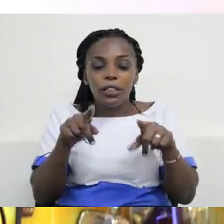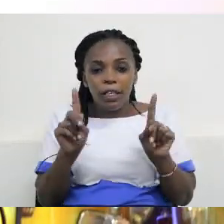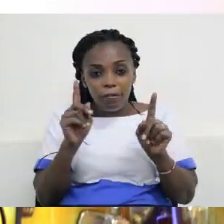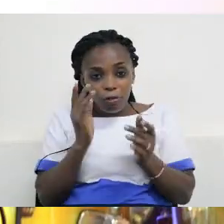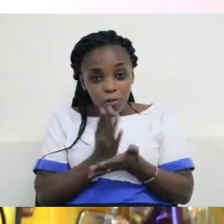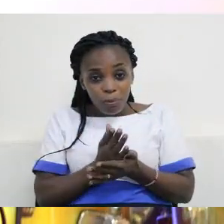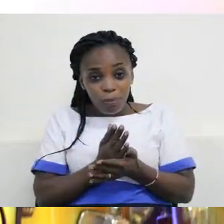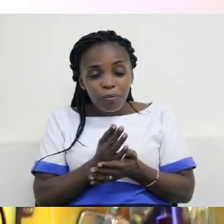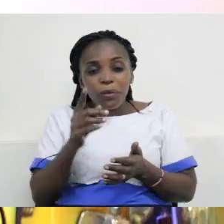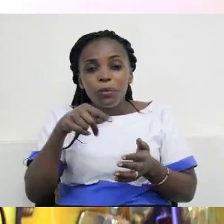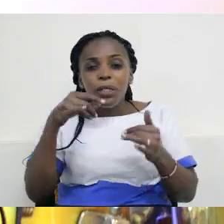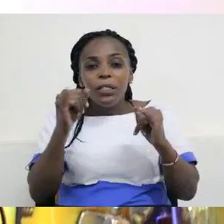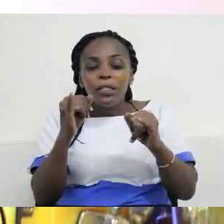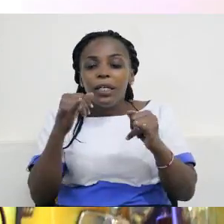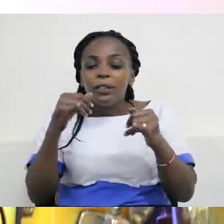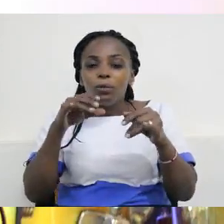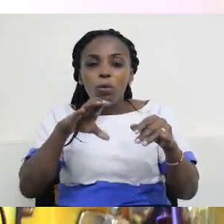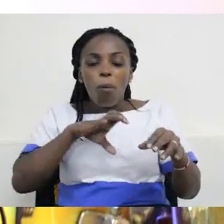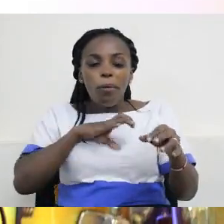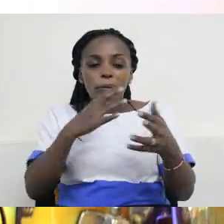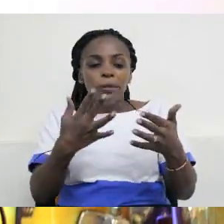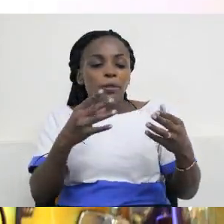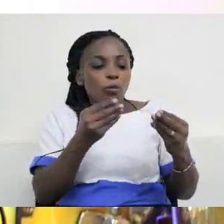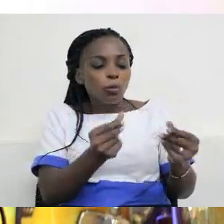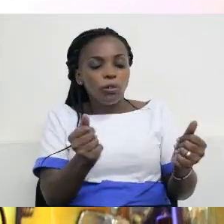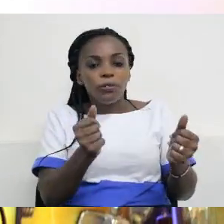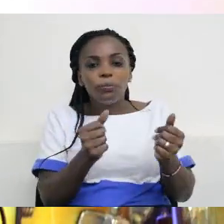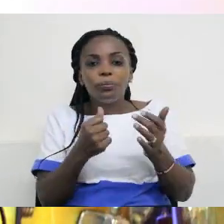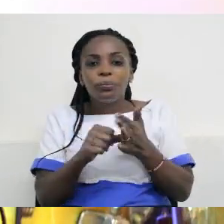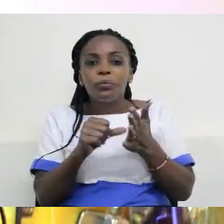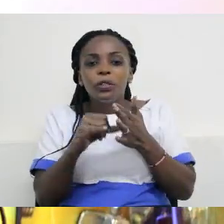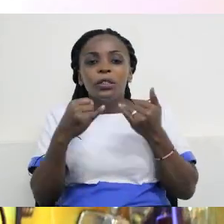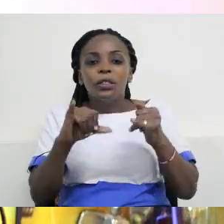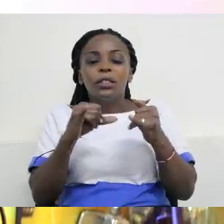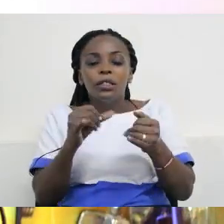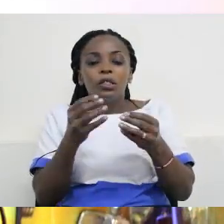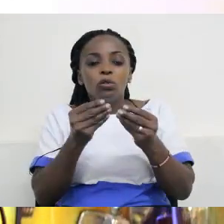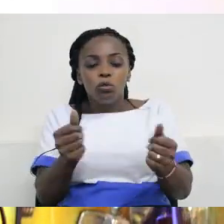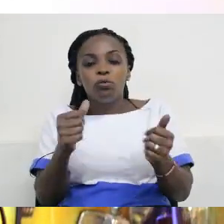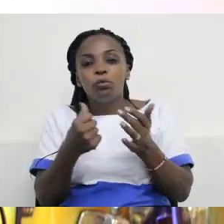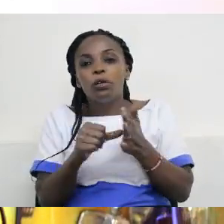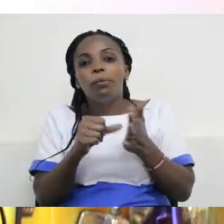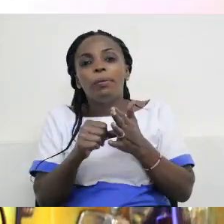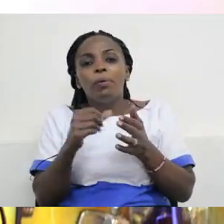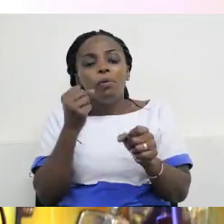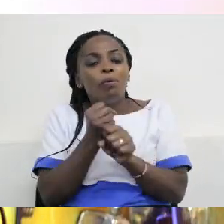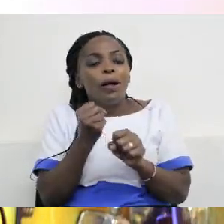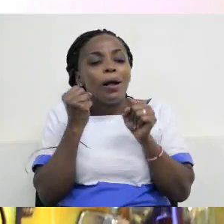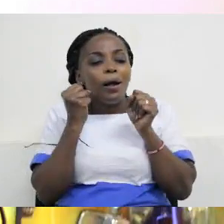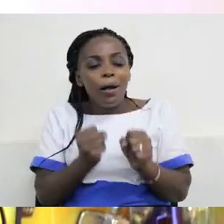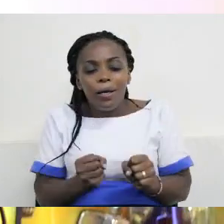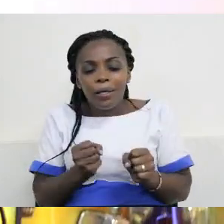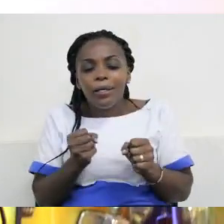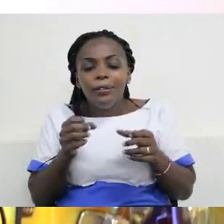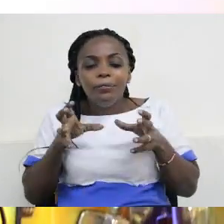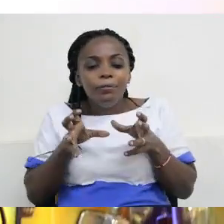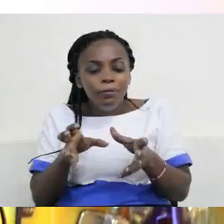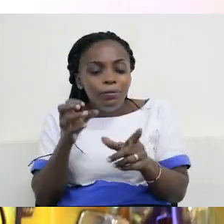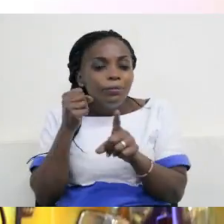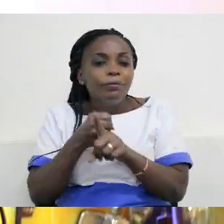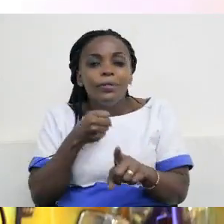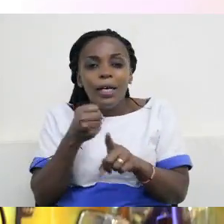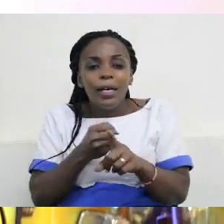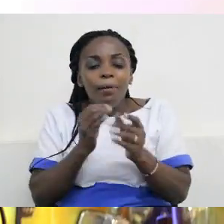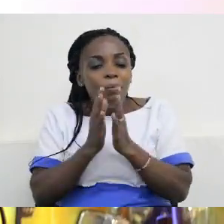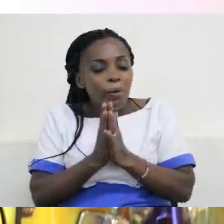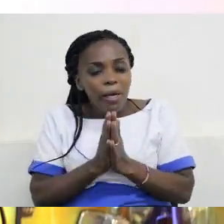isn't it? We try to do things by ourselves to see how to get ourselves out of these situations. We work harder, we push harder, we